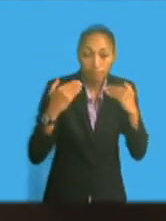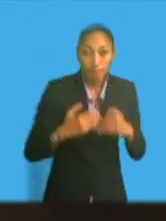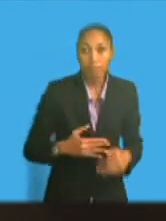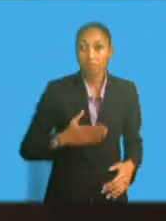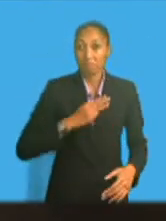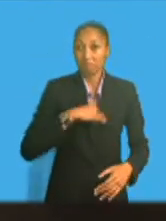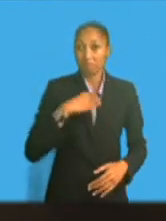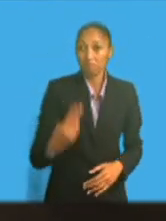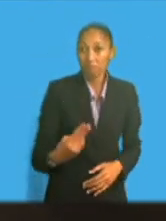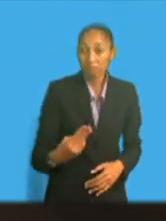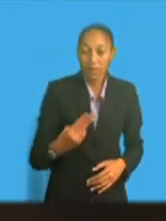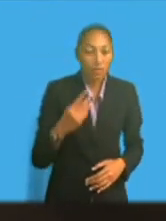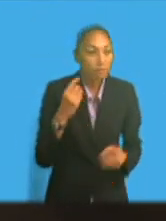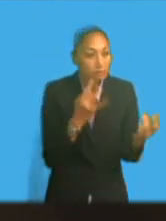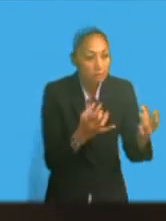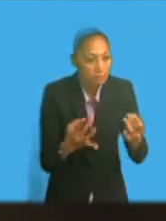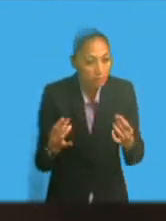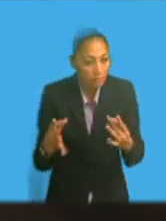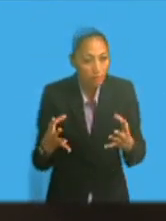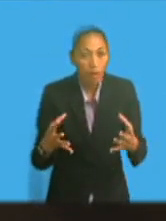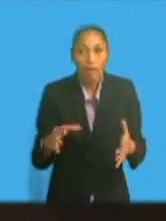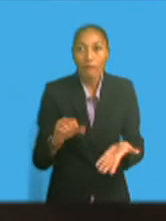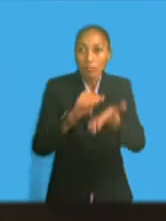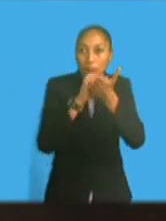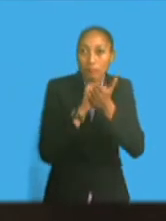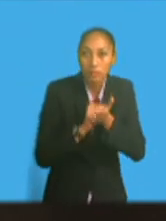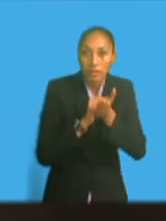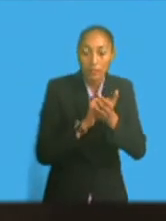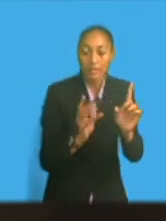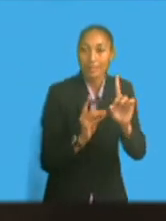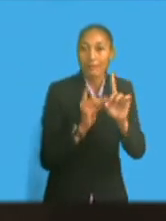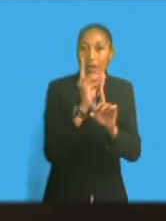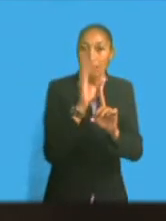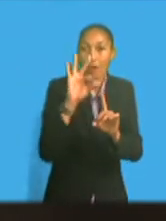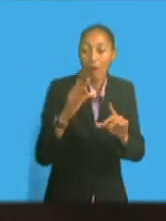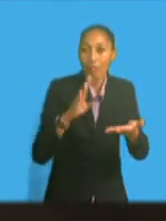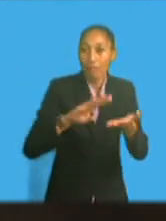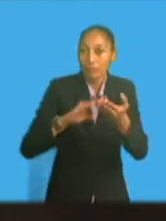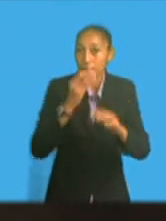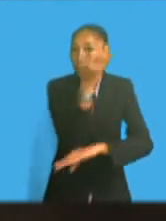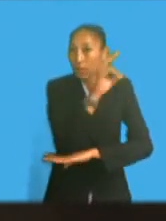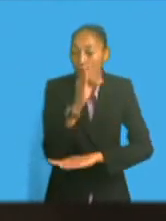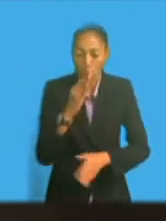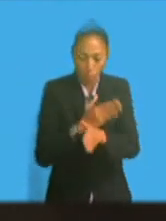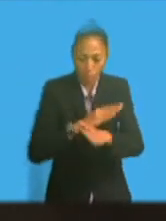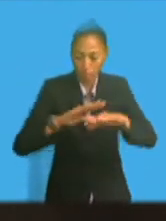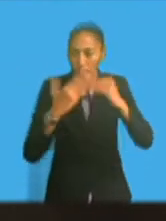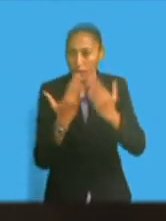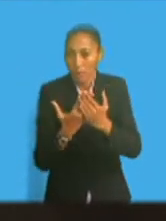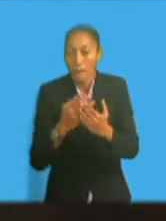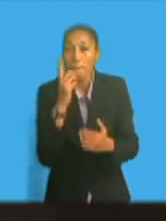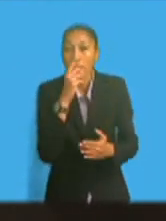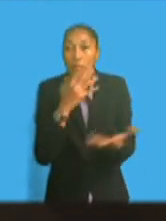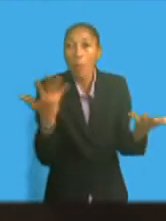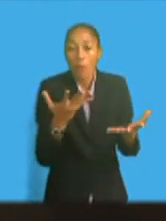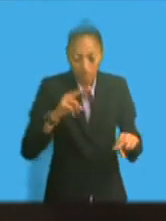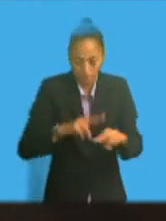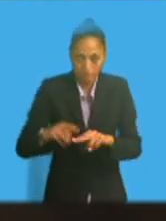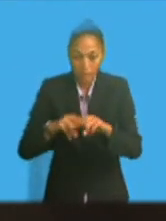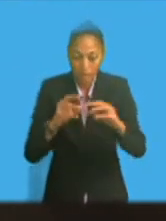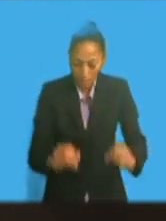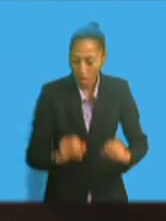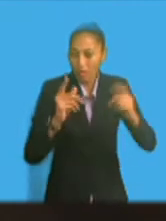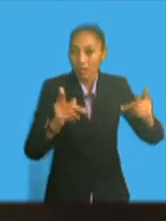to setting high standards for conservation and development by working with the people of Fiji and